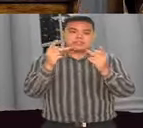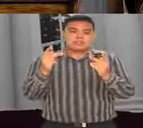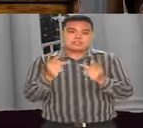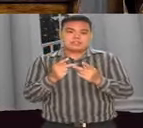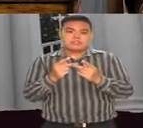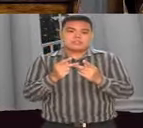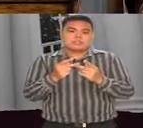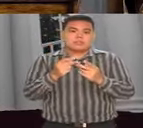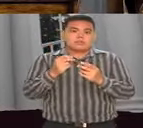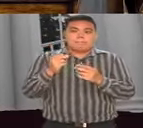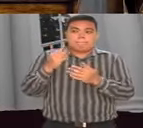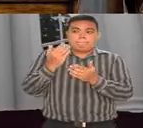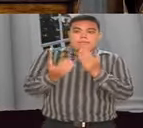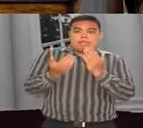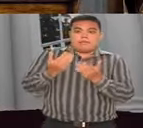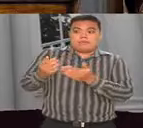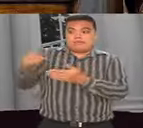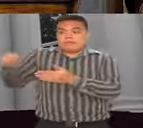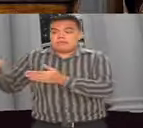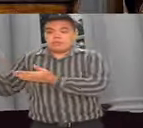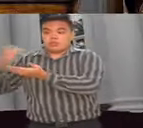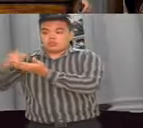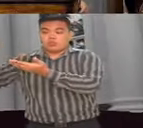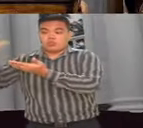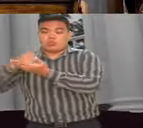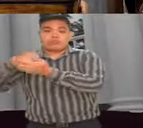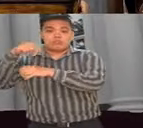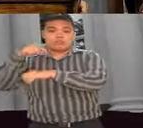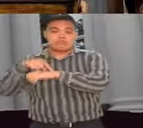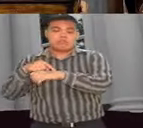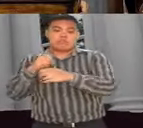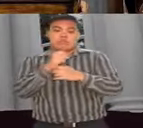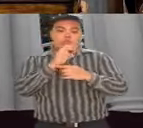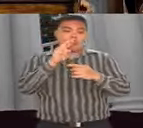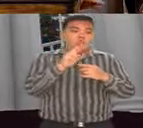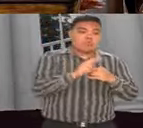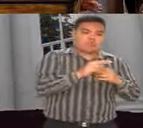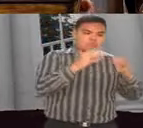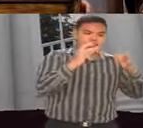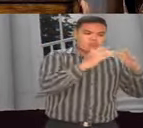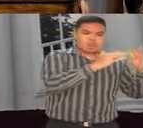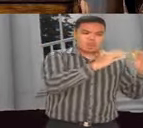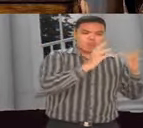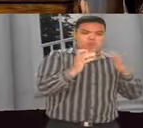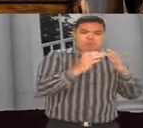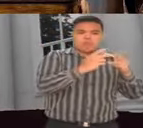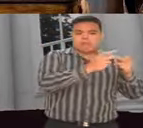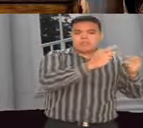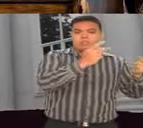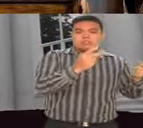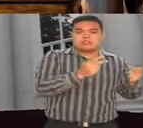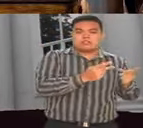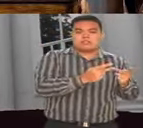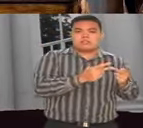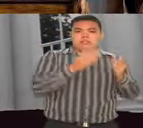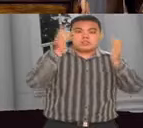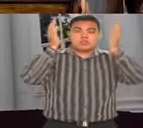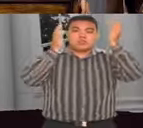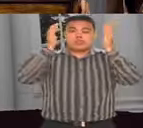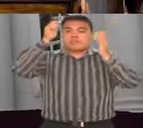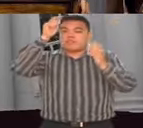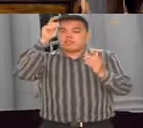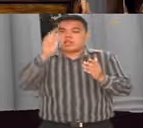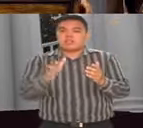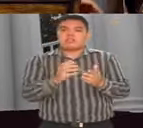Either we are in the harvest field or we are in the battlefield. Those are two fields that we are in the service